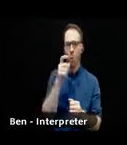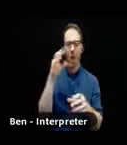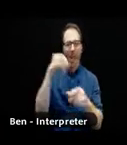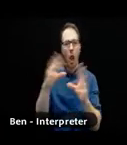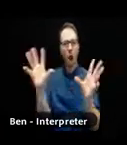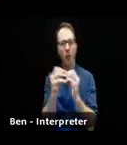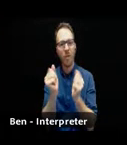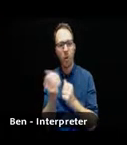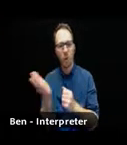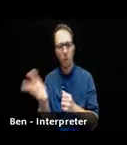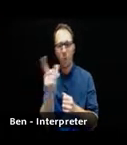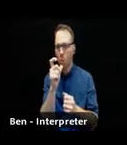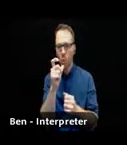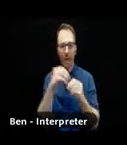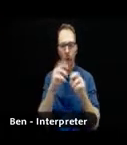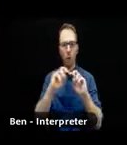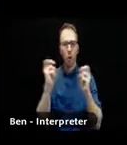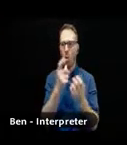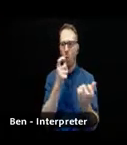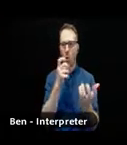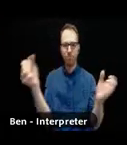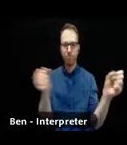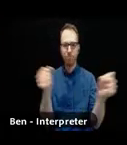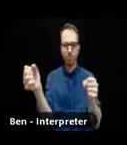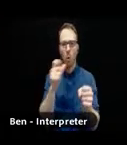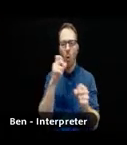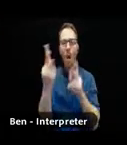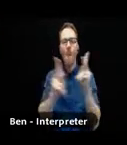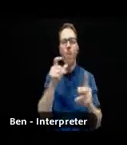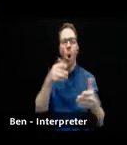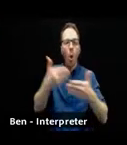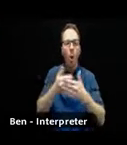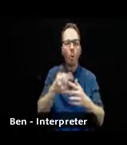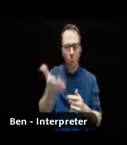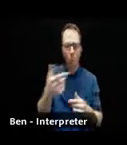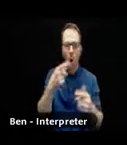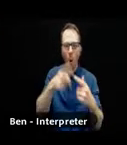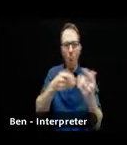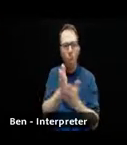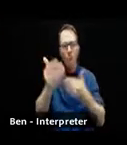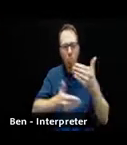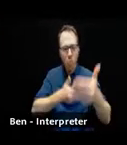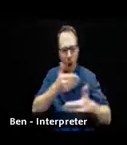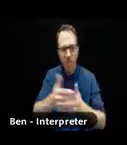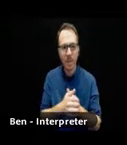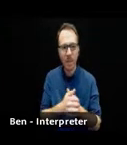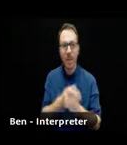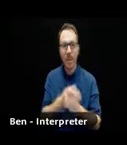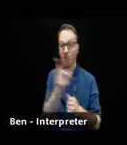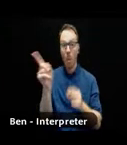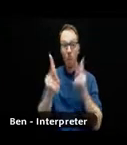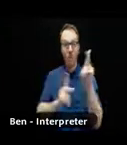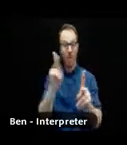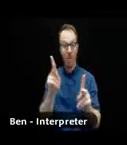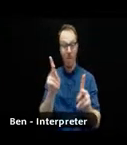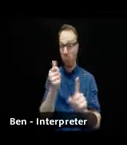you. And so, you know, who are the people closest to you? And then we go through a process of, are those people who